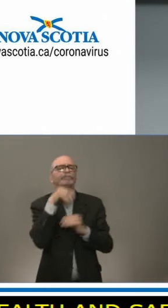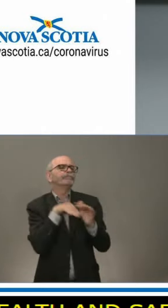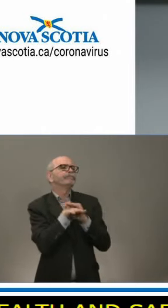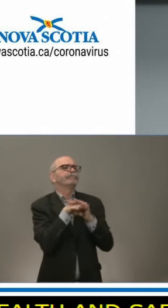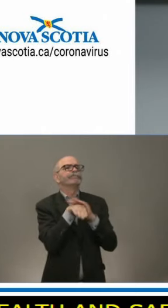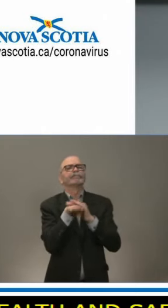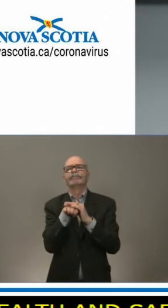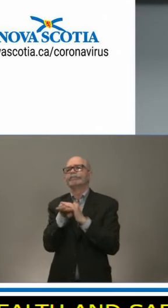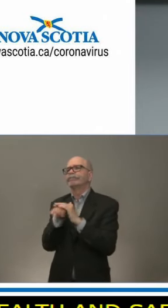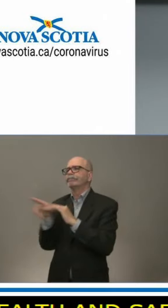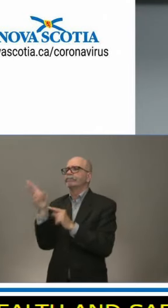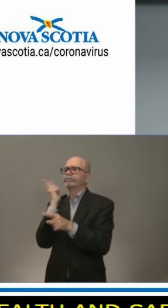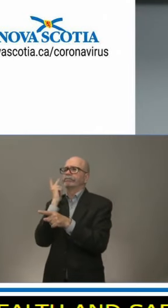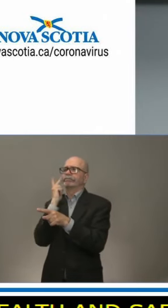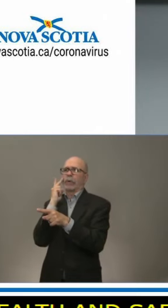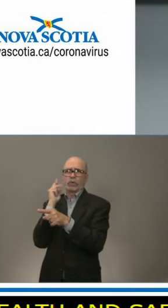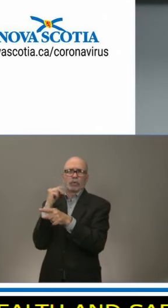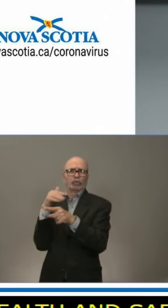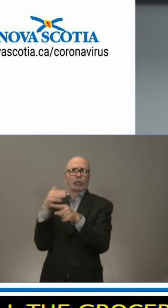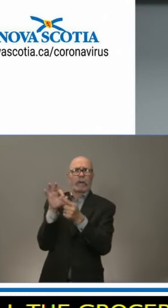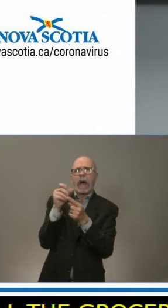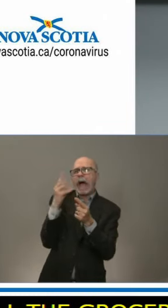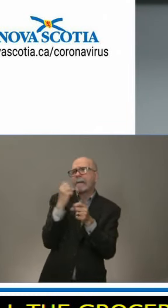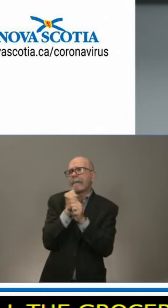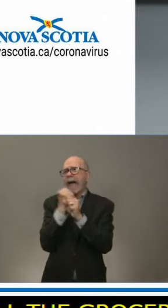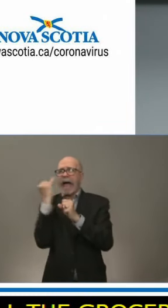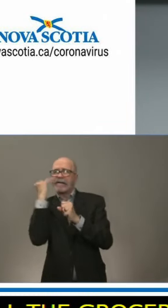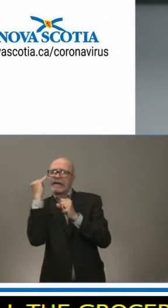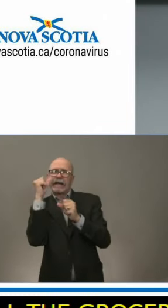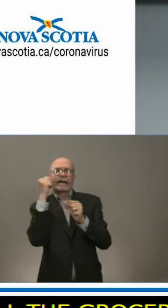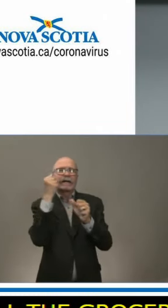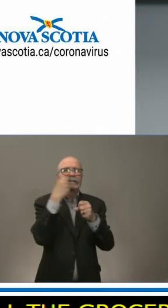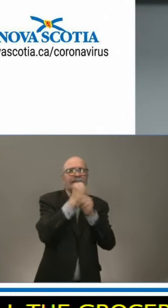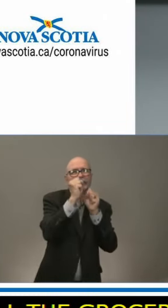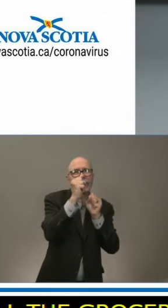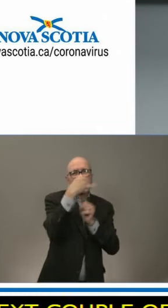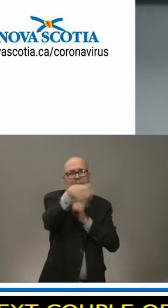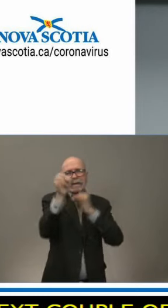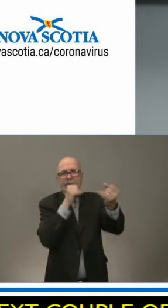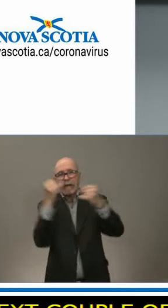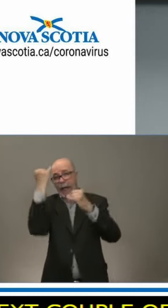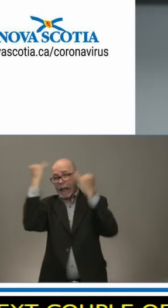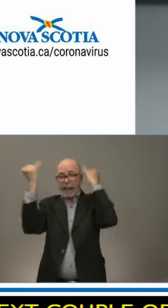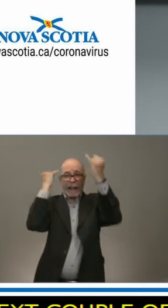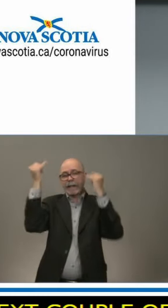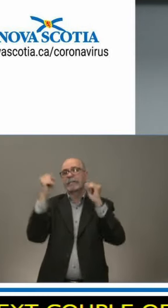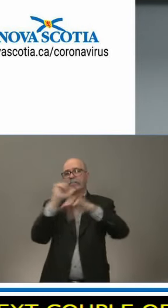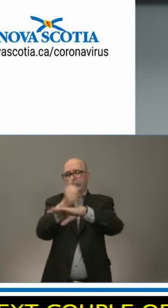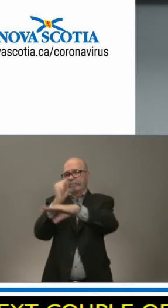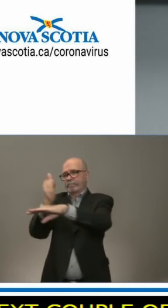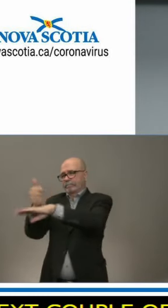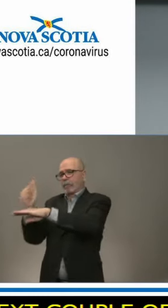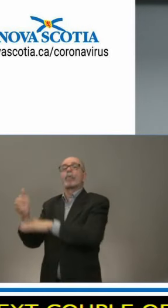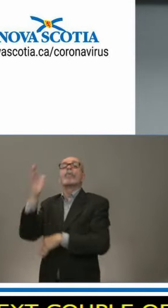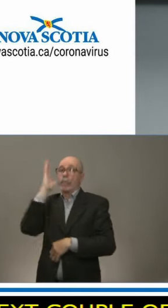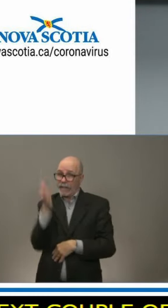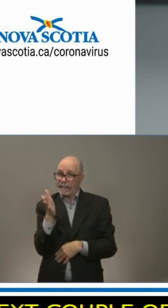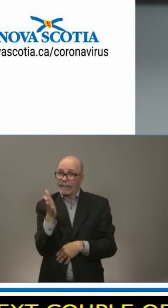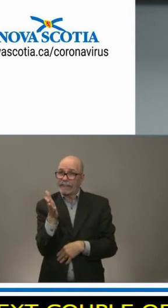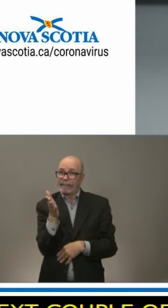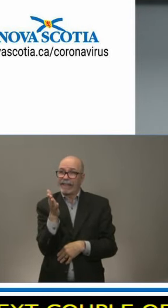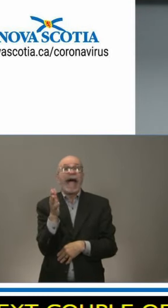an environment as possible. But again, it can only be safe if Nova Scotians necessarily going to those